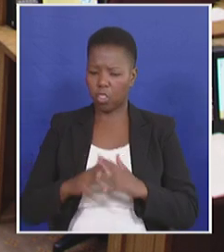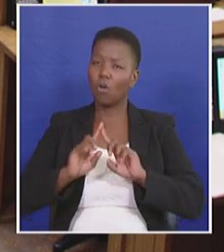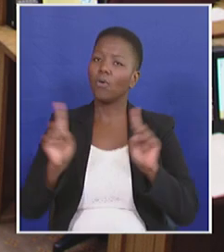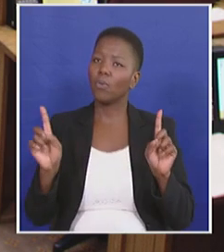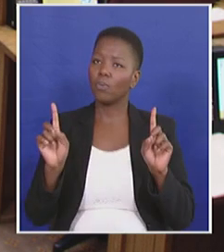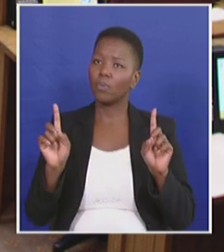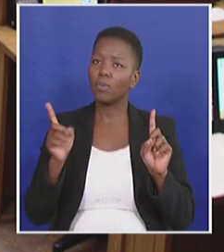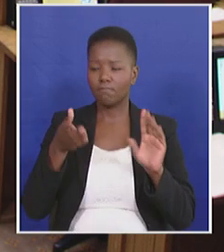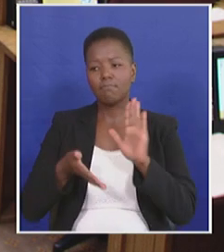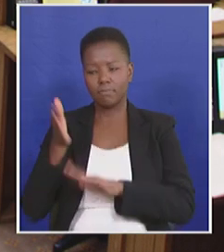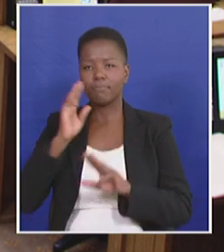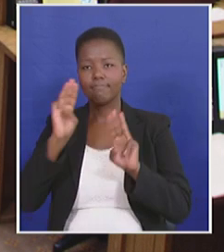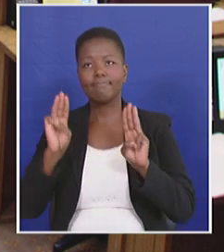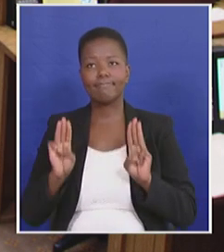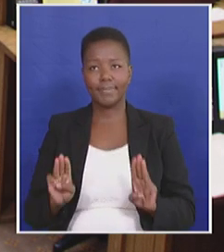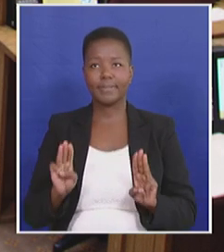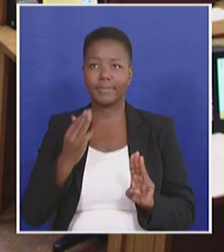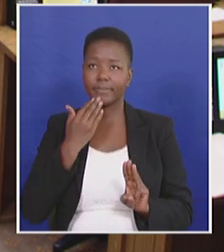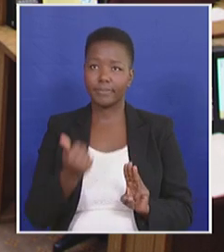just leave us with peace. Honorable Makua.